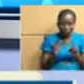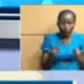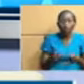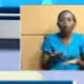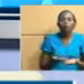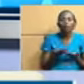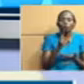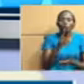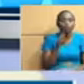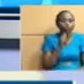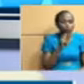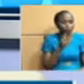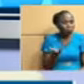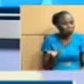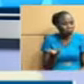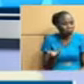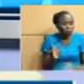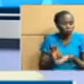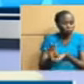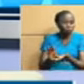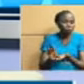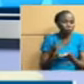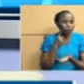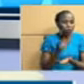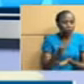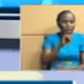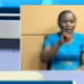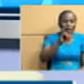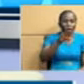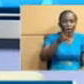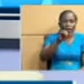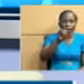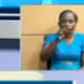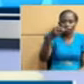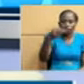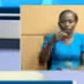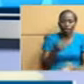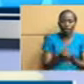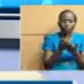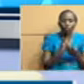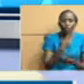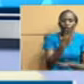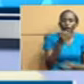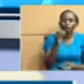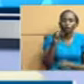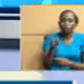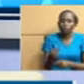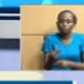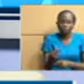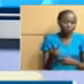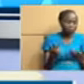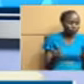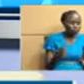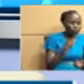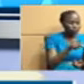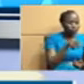trillion. We've also looked to the to Irish Aid, and I gotten 500,000 from there. We've looked to